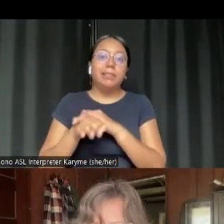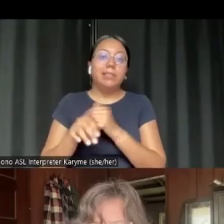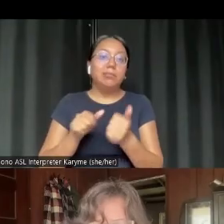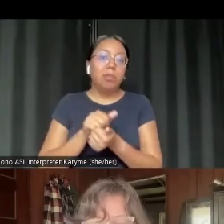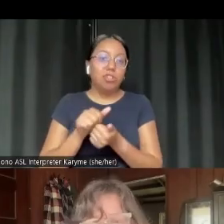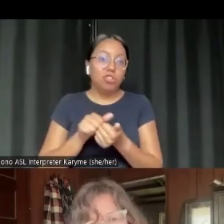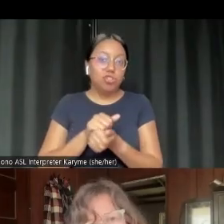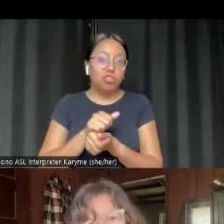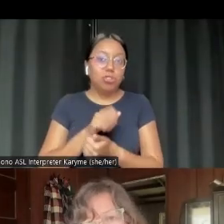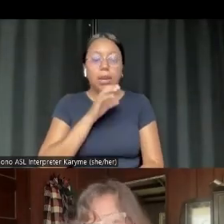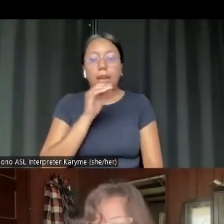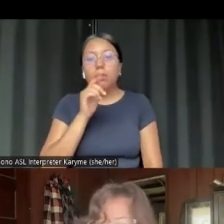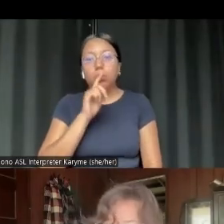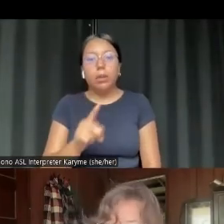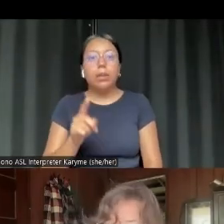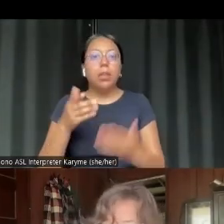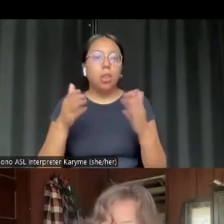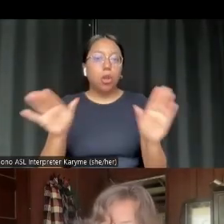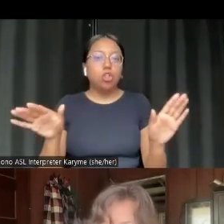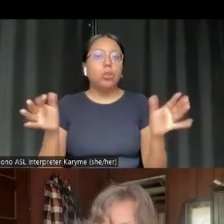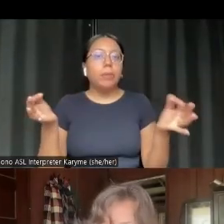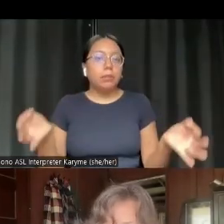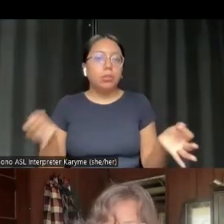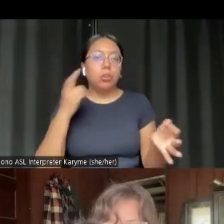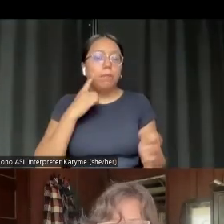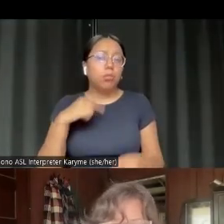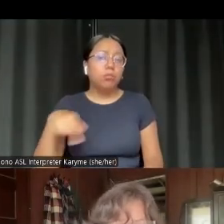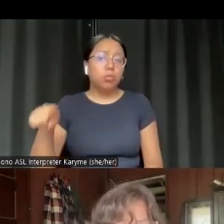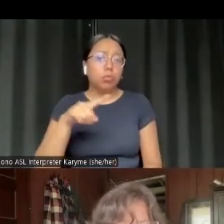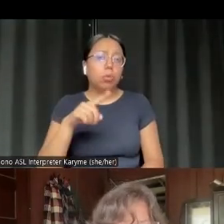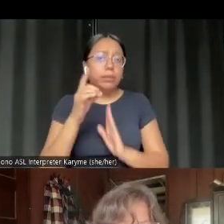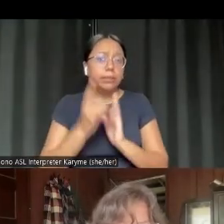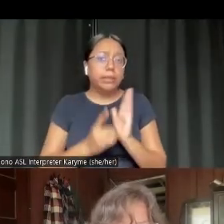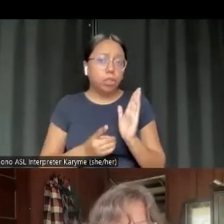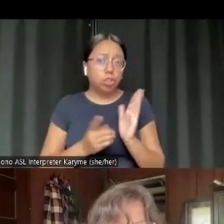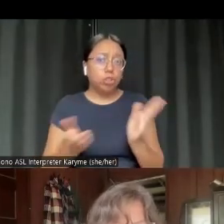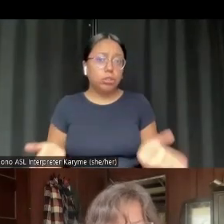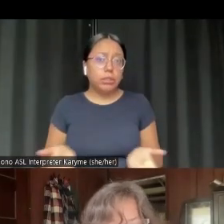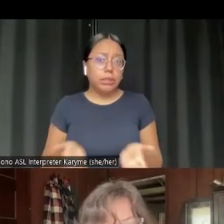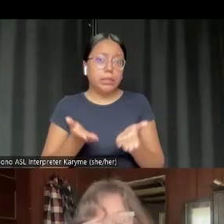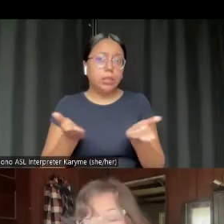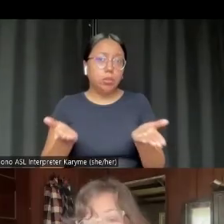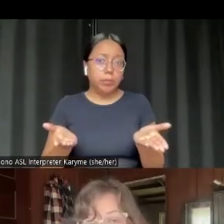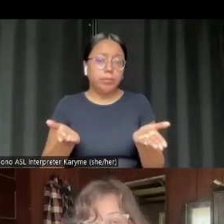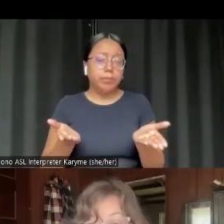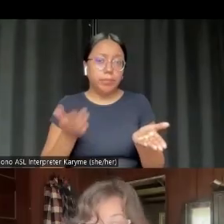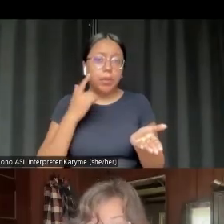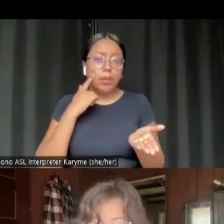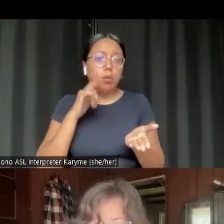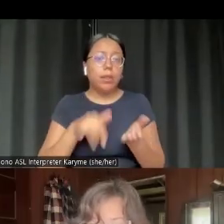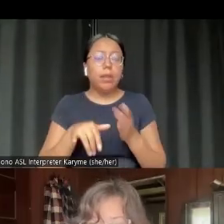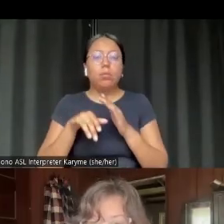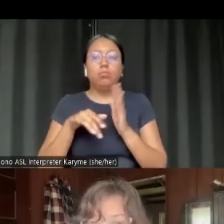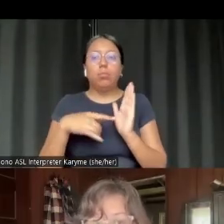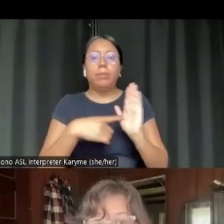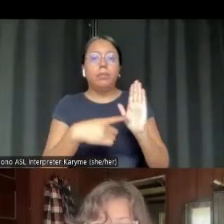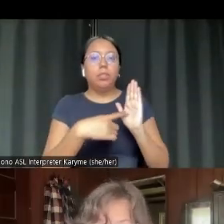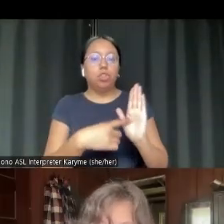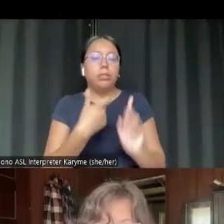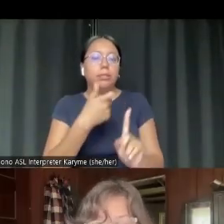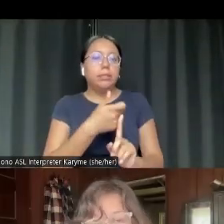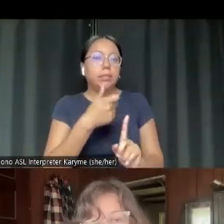then a larger meditation, especially for you designers on the call, on the matter of representation itself,